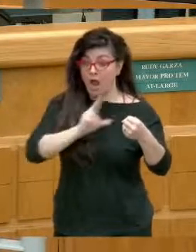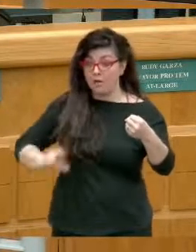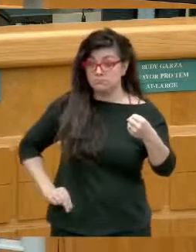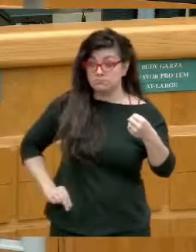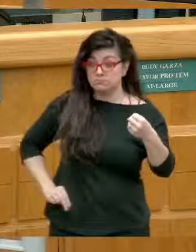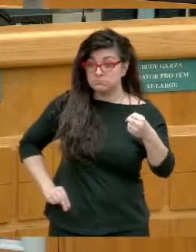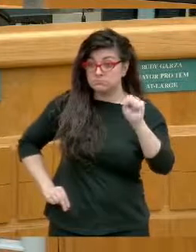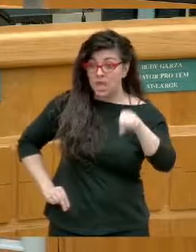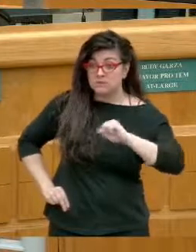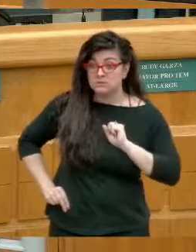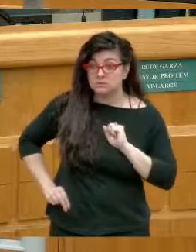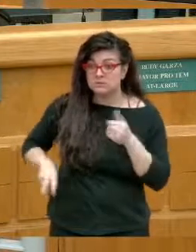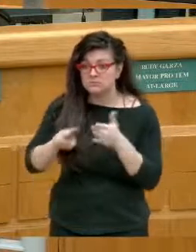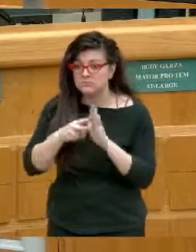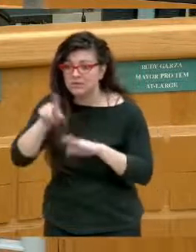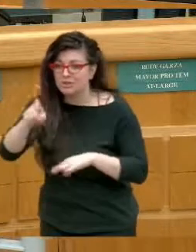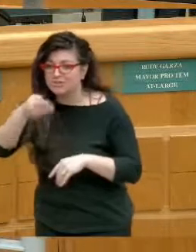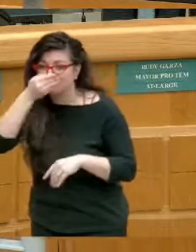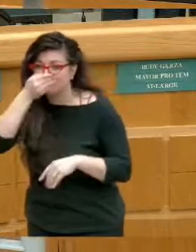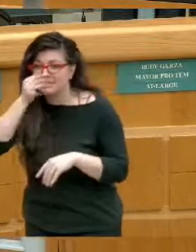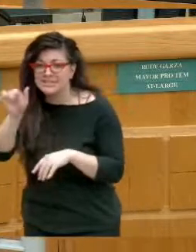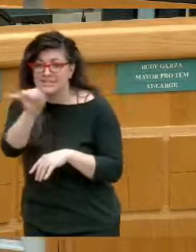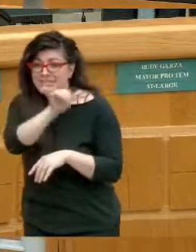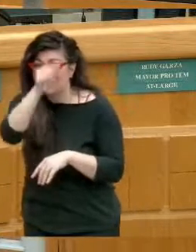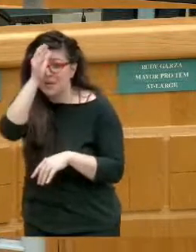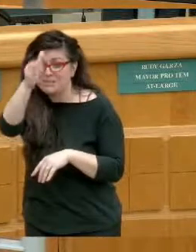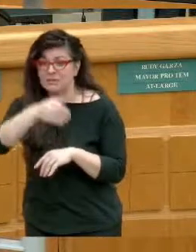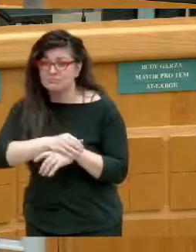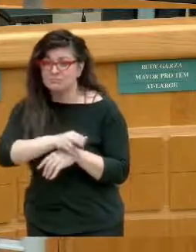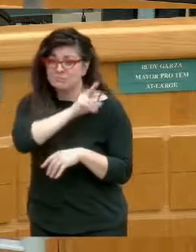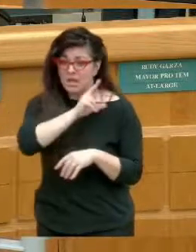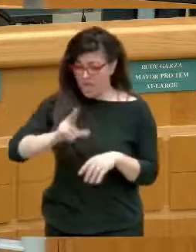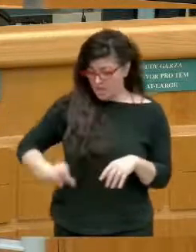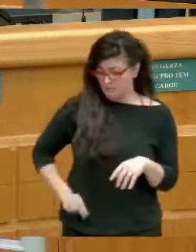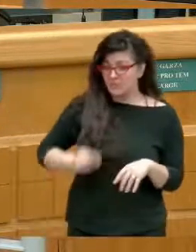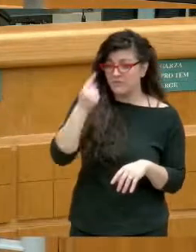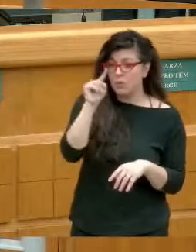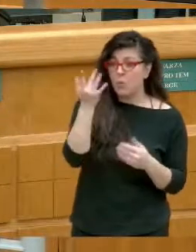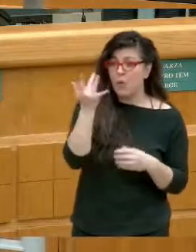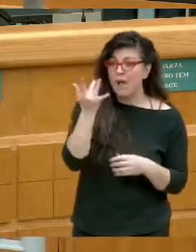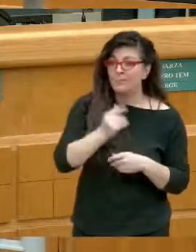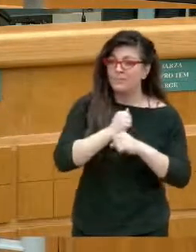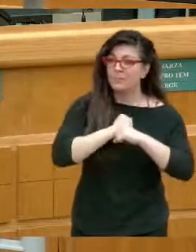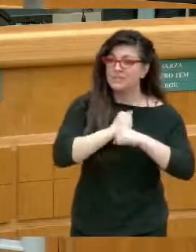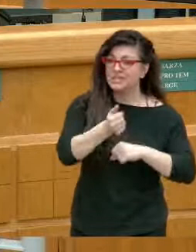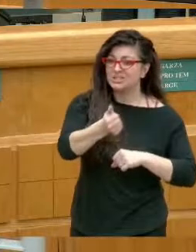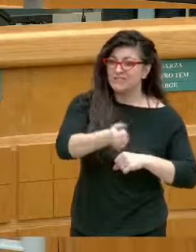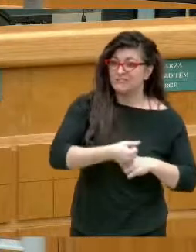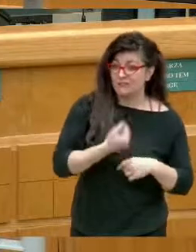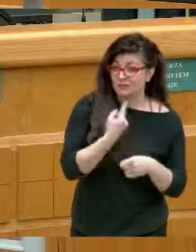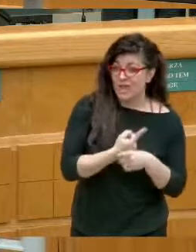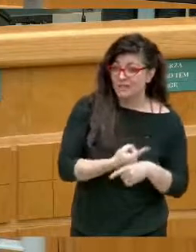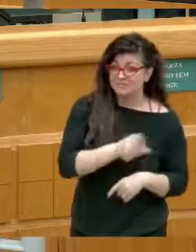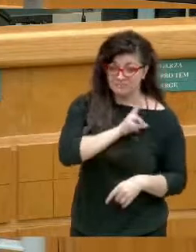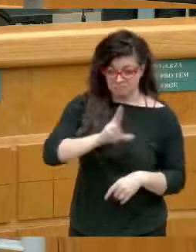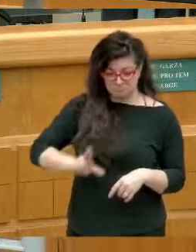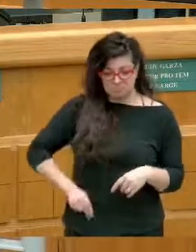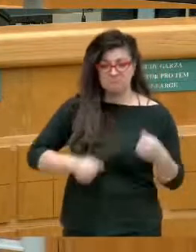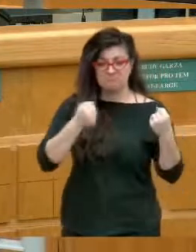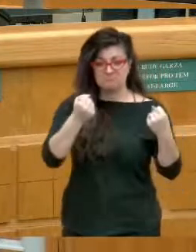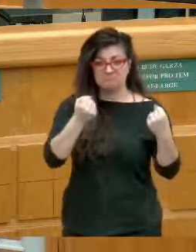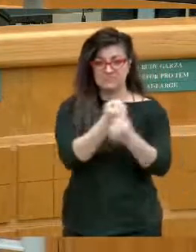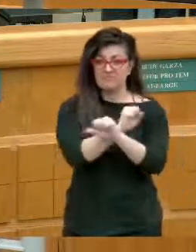mask, because the same concept is going on there. You wear a seatbelt, 1, to protect yourself, right? You're wearing a seatbelt to protect